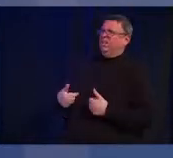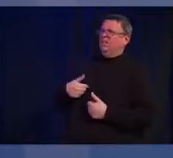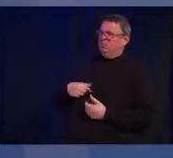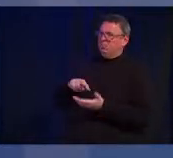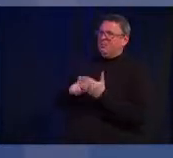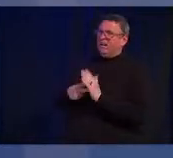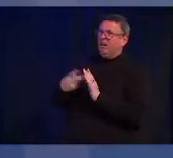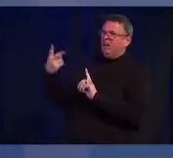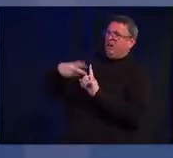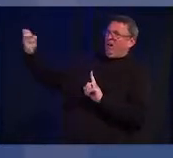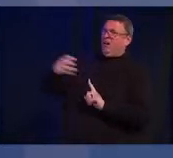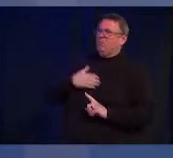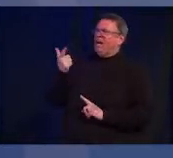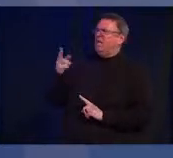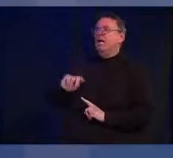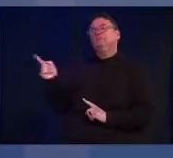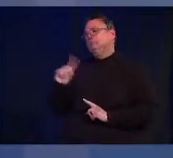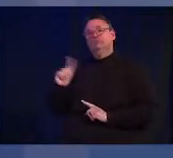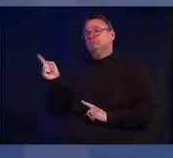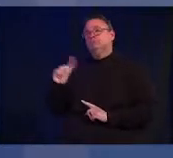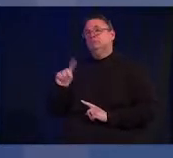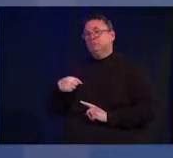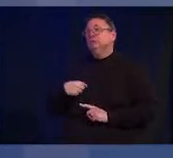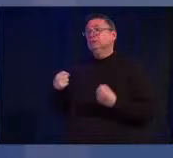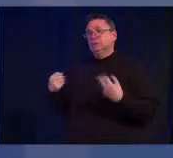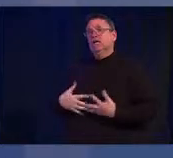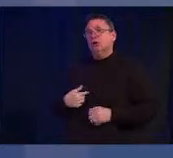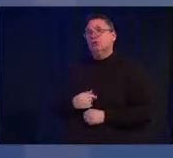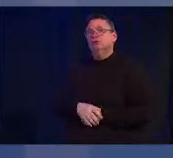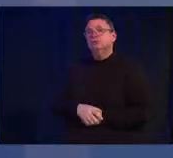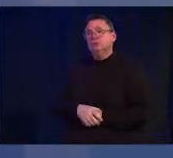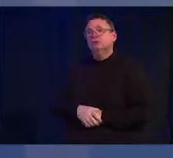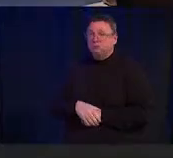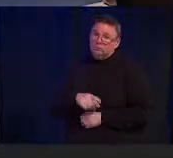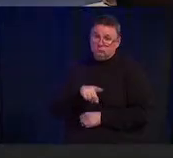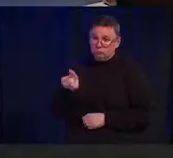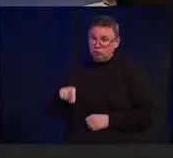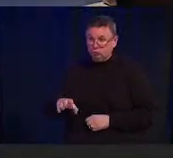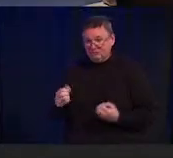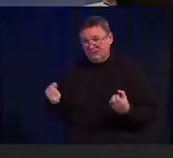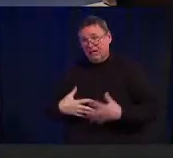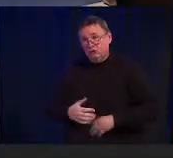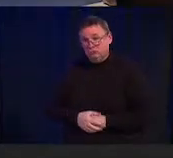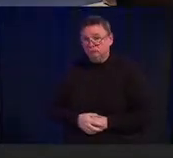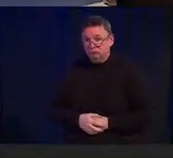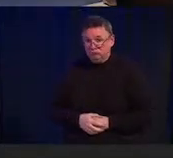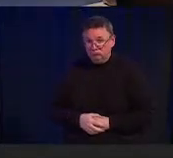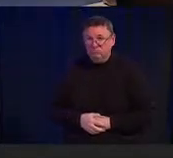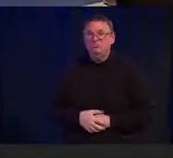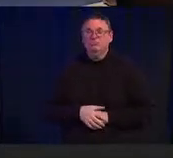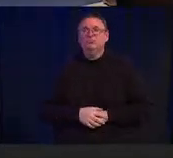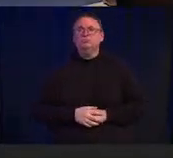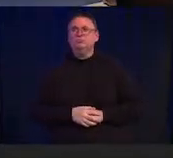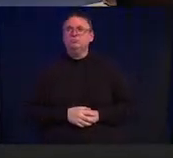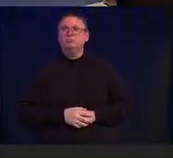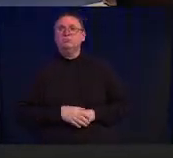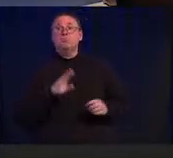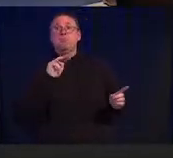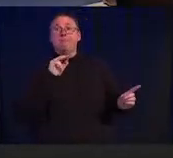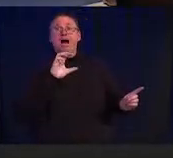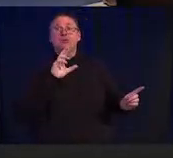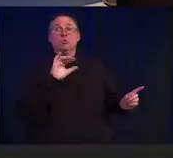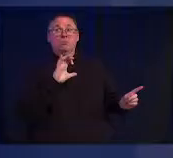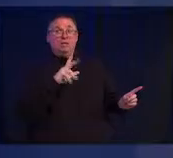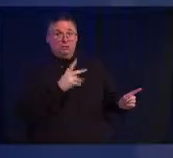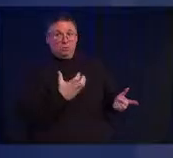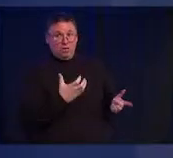guns. That scares me, folks, and it should scare you too. Ms. McCormick, 30 seconds for rebuttal, please. Yeah, this goes